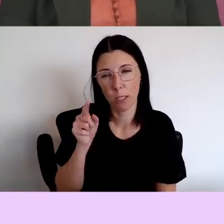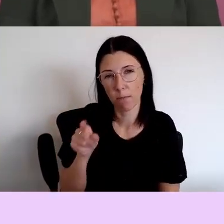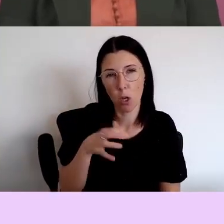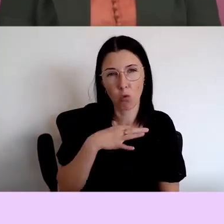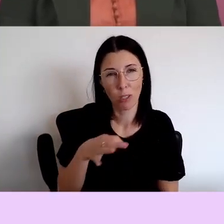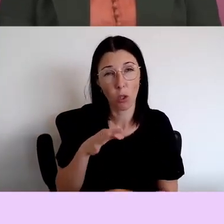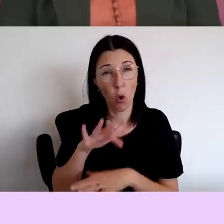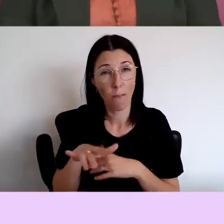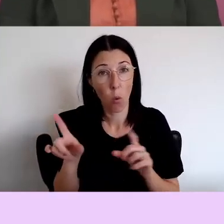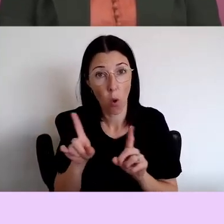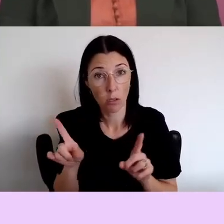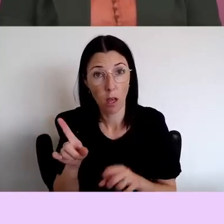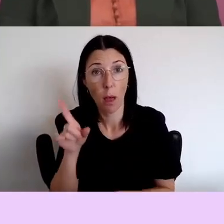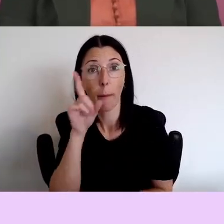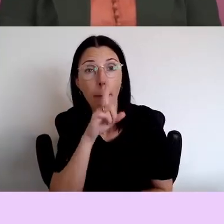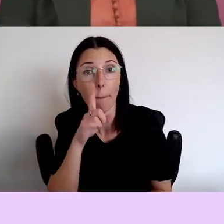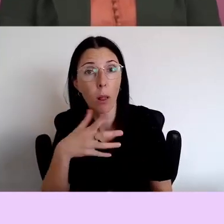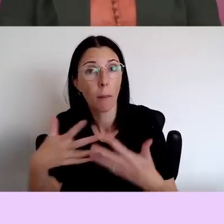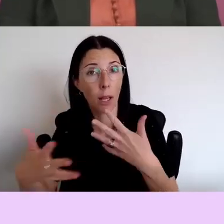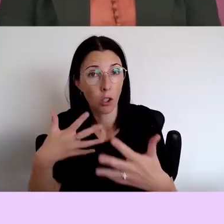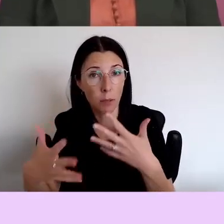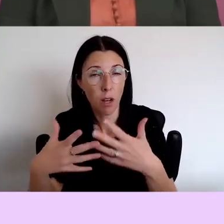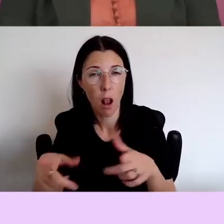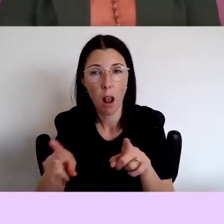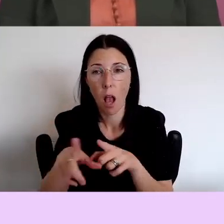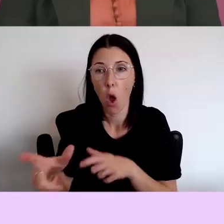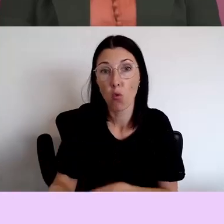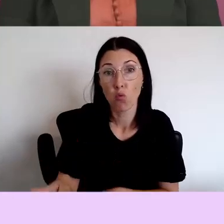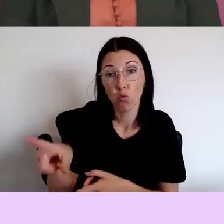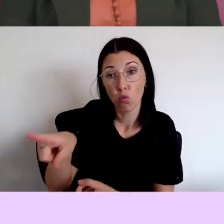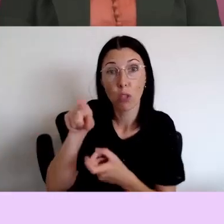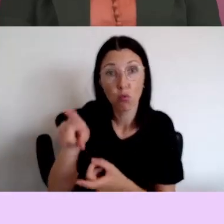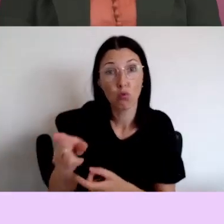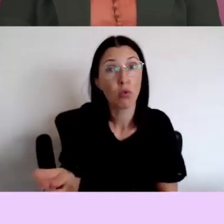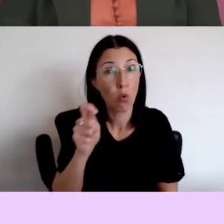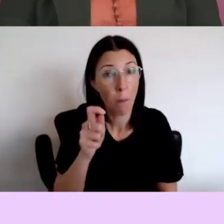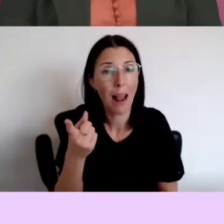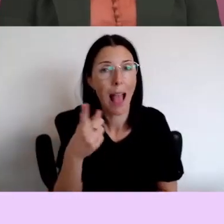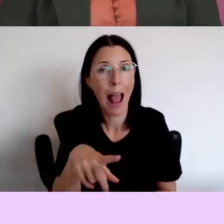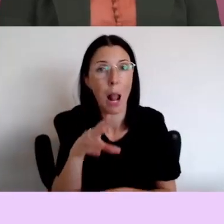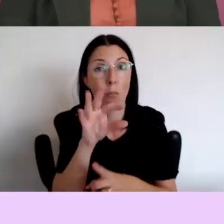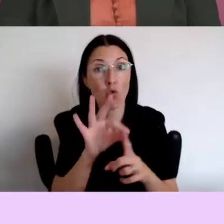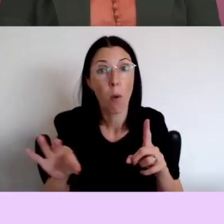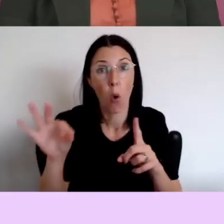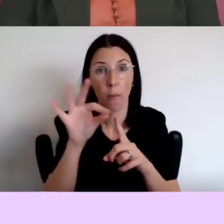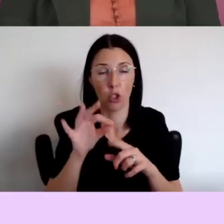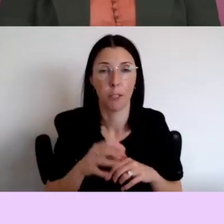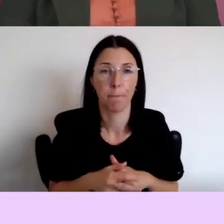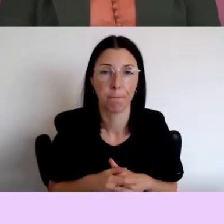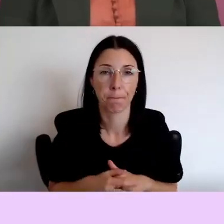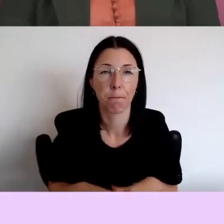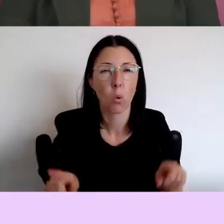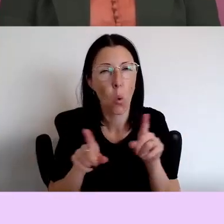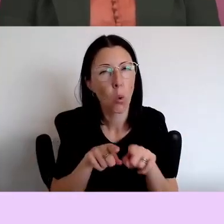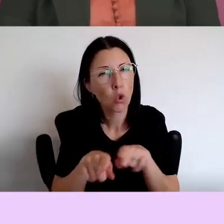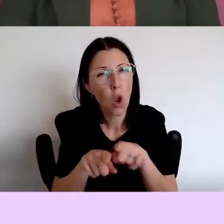people management, including recruitment and promotions. And we also learned that an important prevention